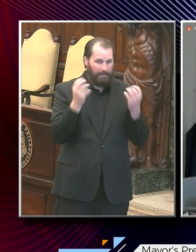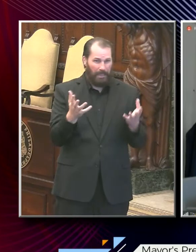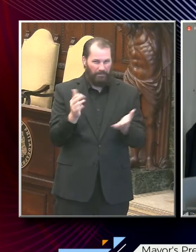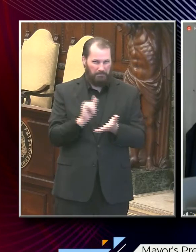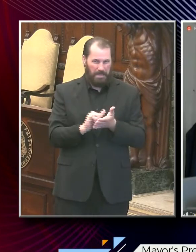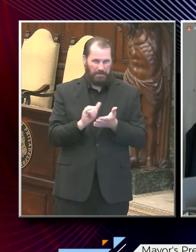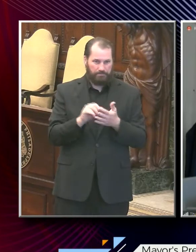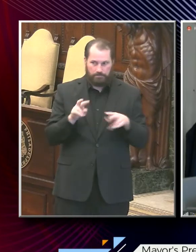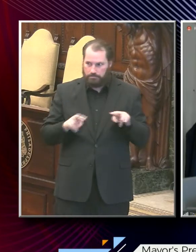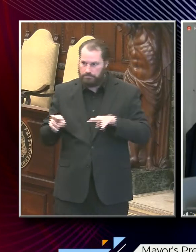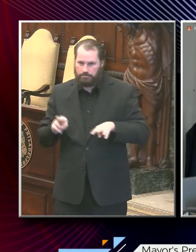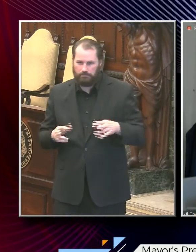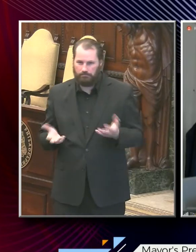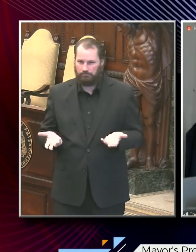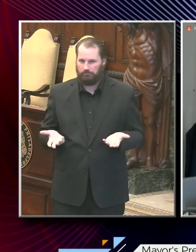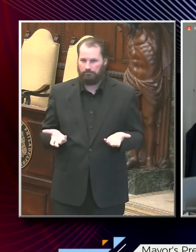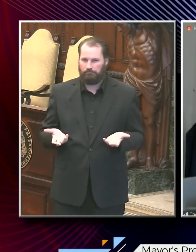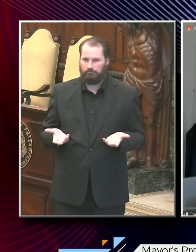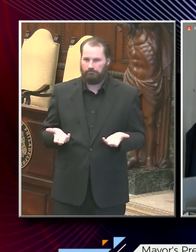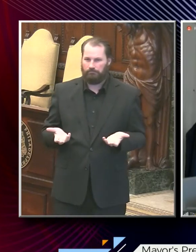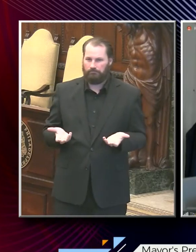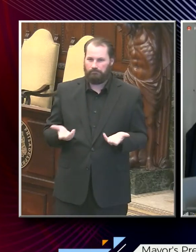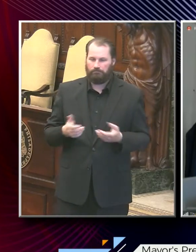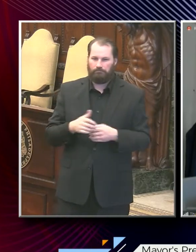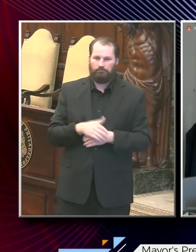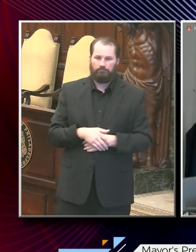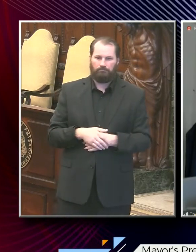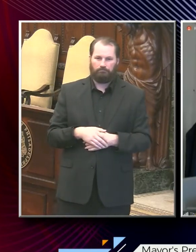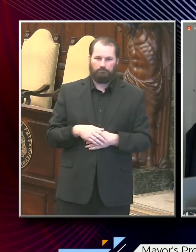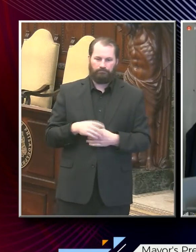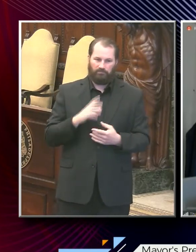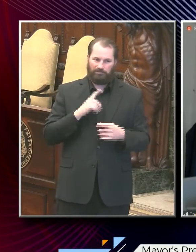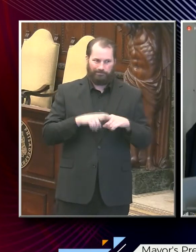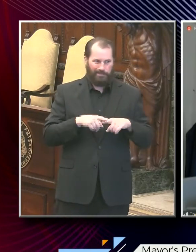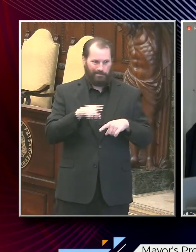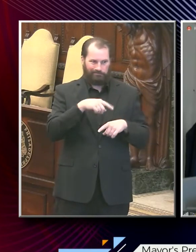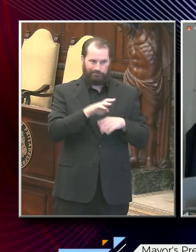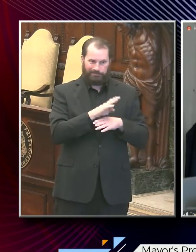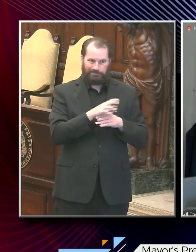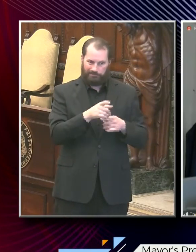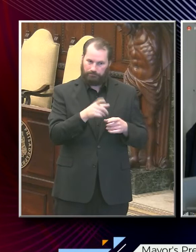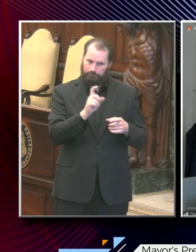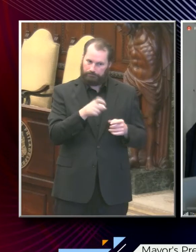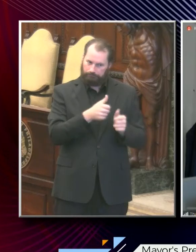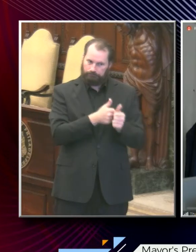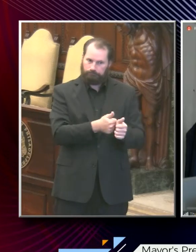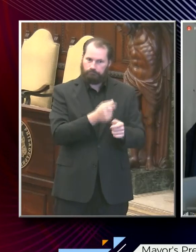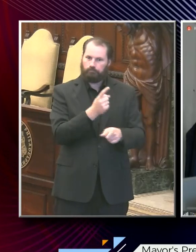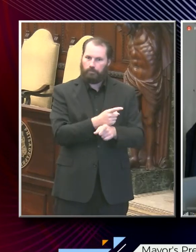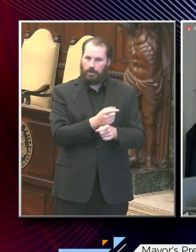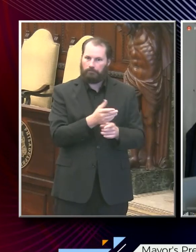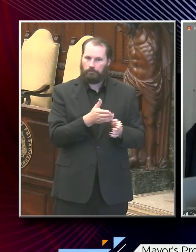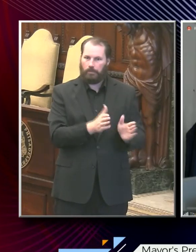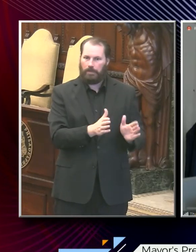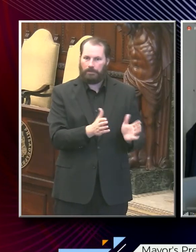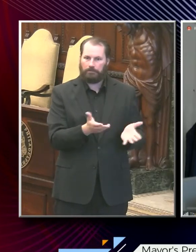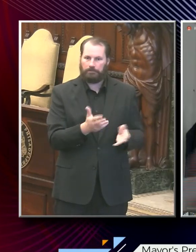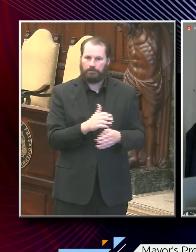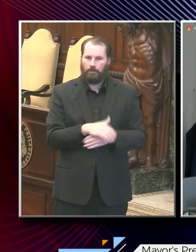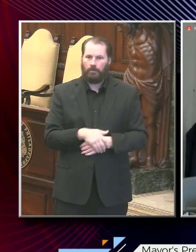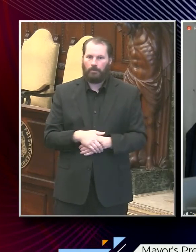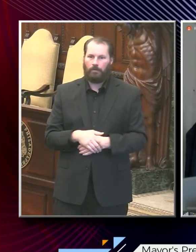rely on businesses and organizations to take this seriously. And we're going to have to rely on residents to help enforce these rules,